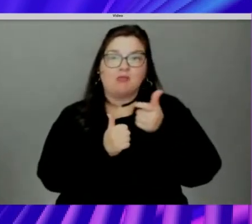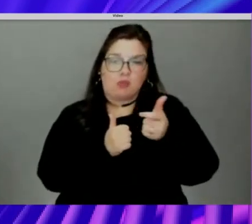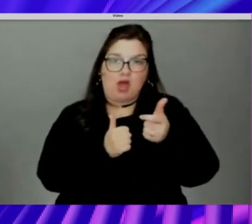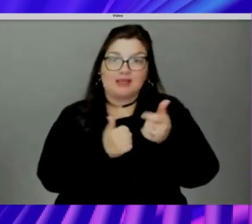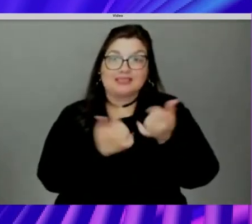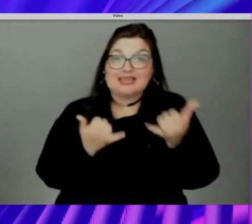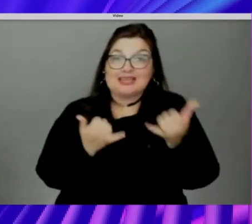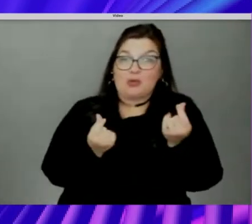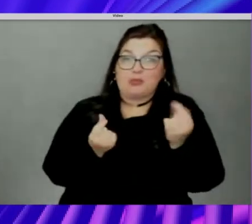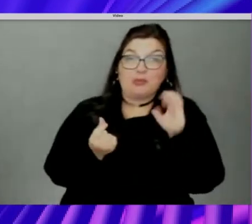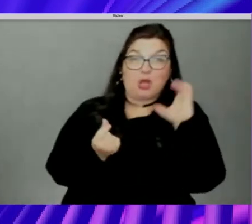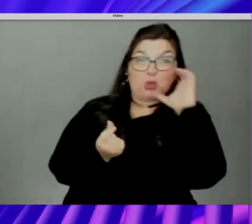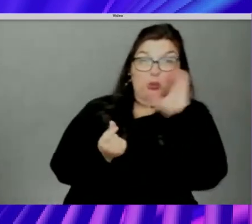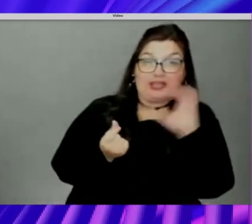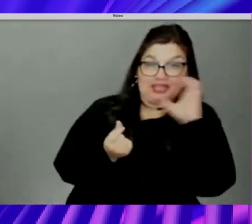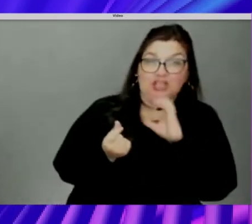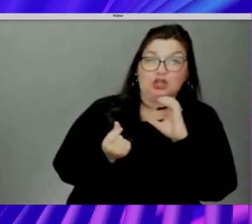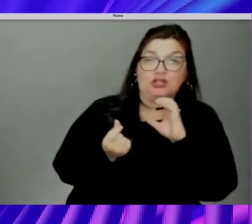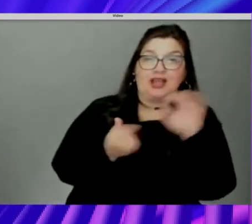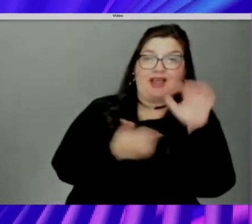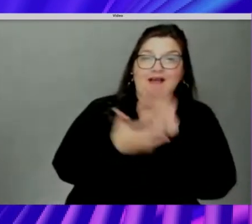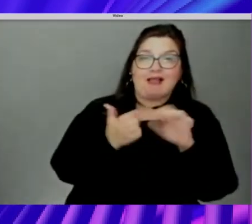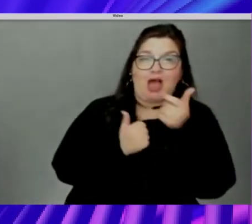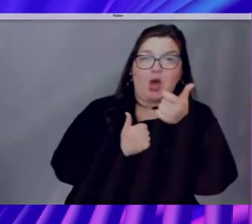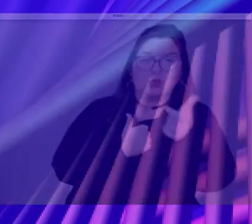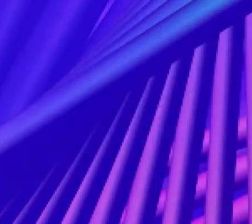the CloudWatch logs. If I